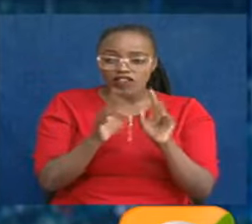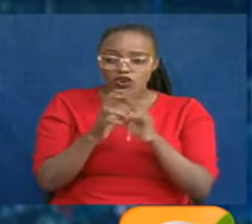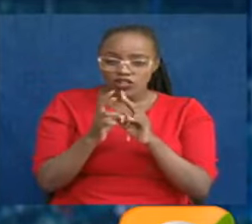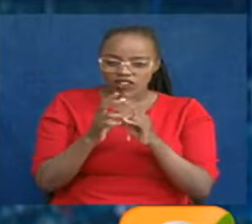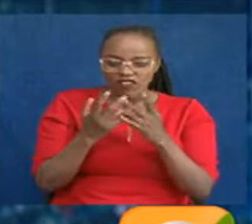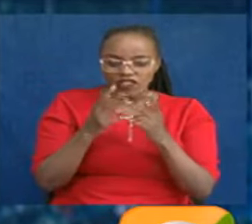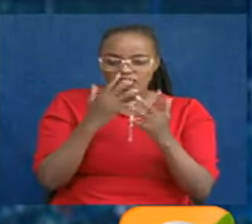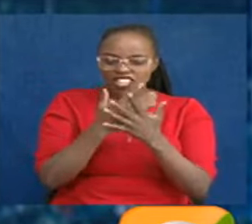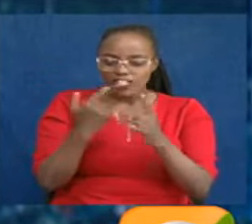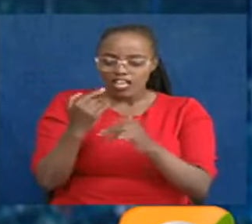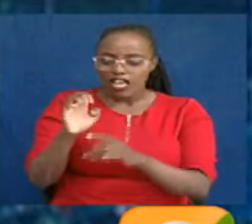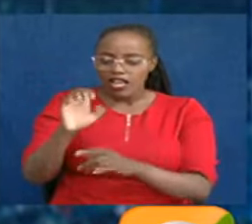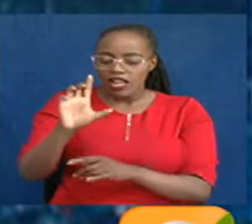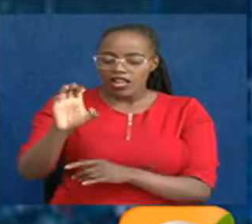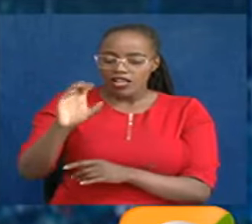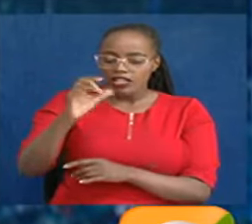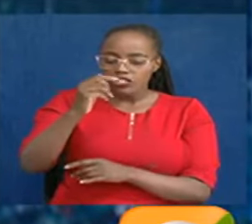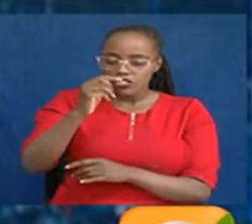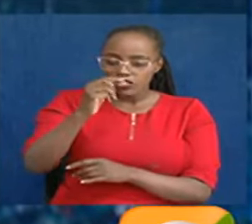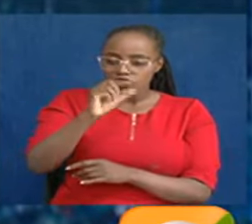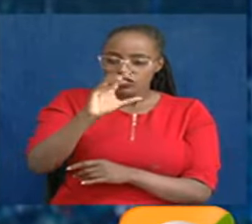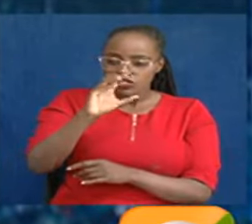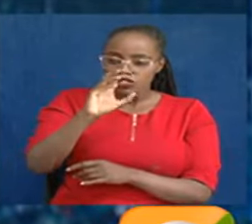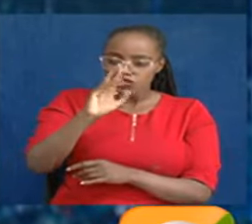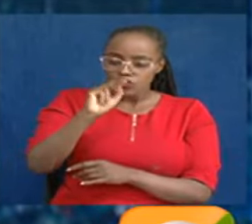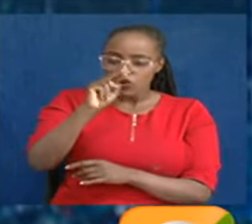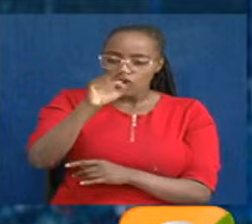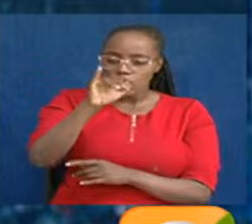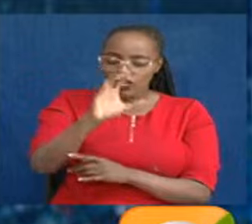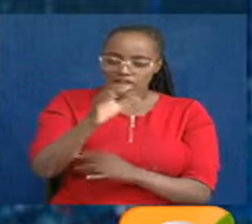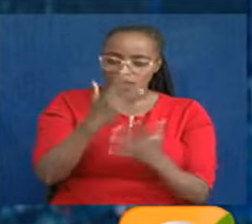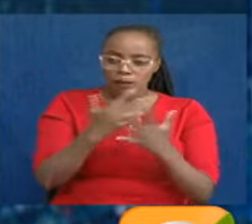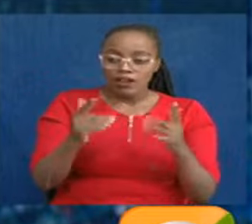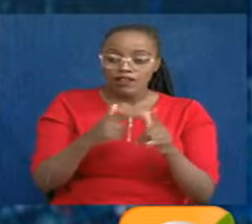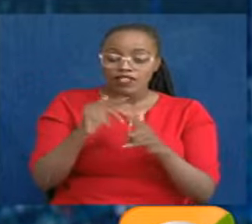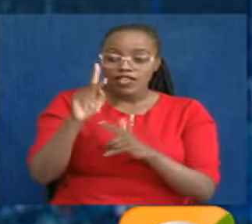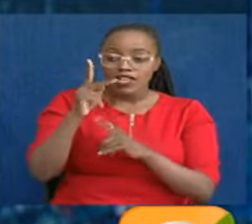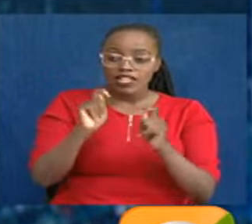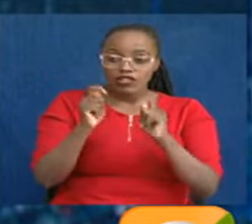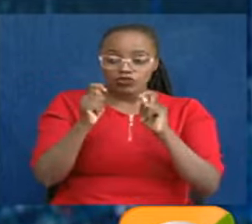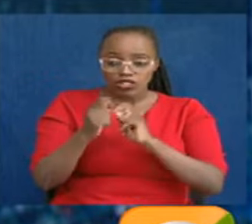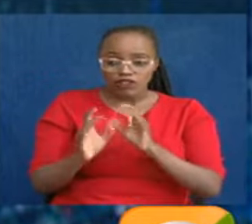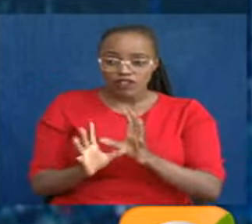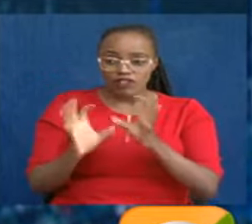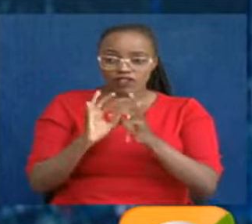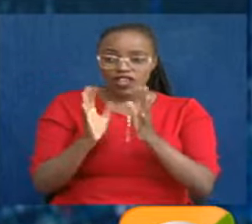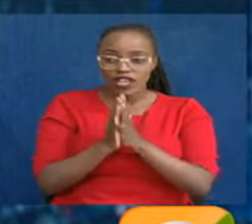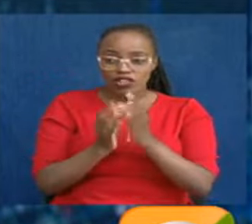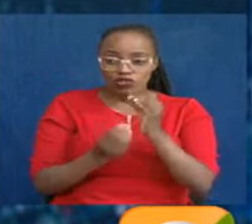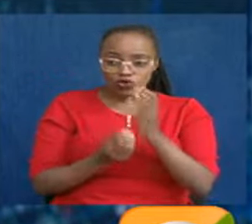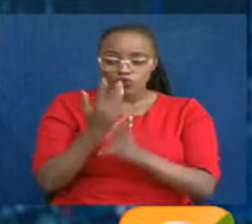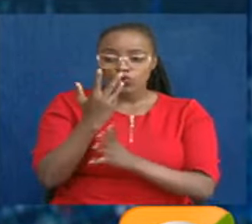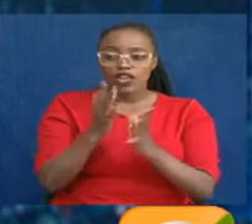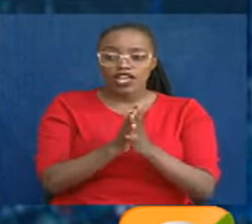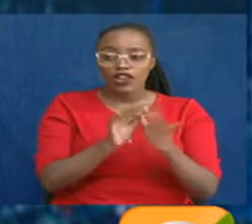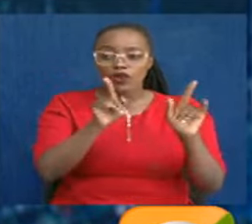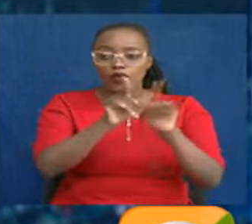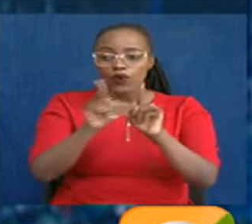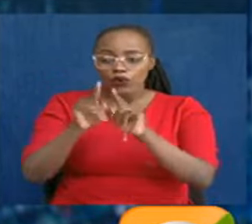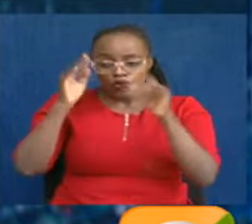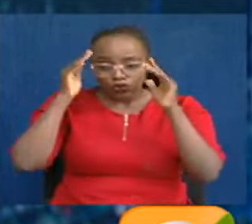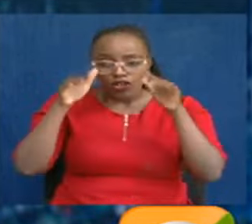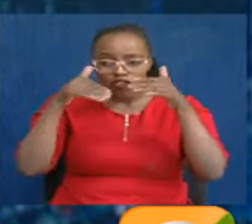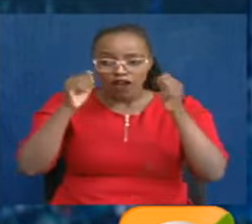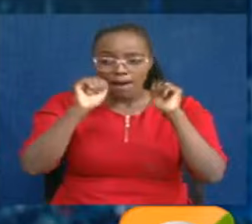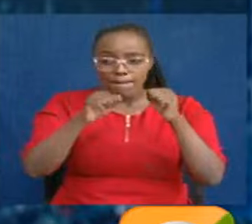electronic products, and so forth. And this is the area Kenya positions to advance itself, to grow, and also to look at how